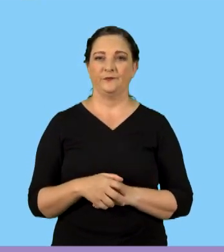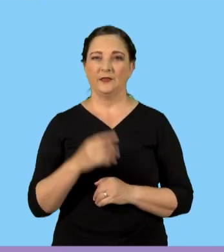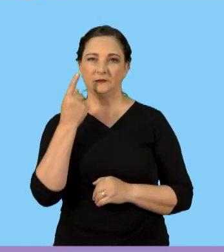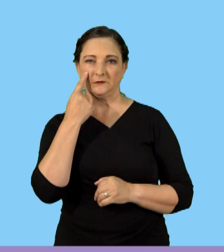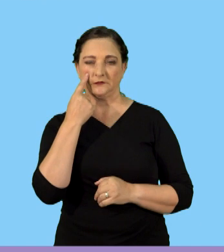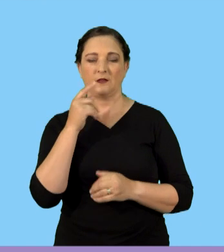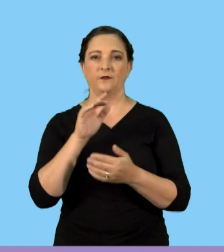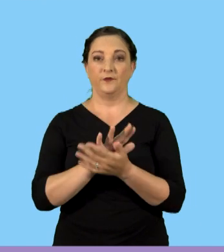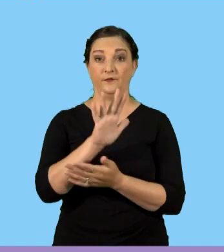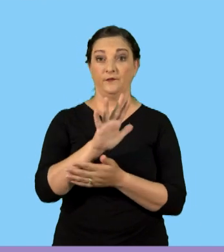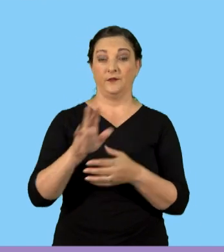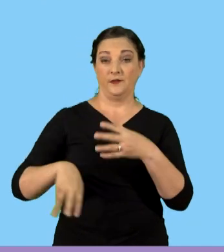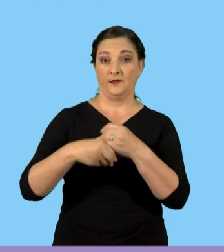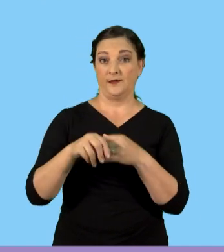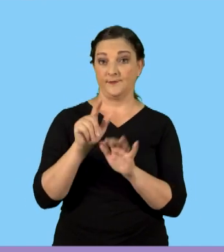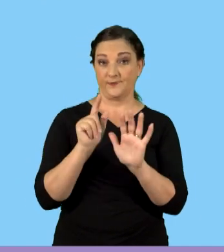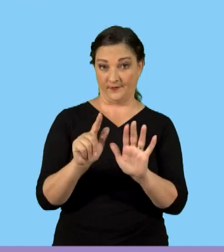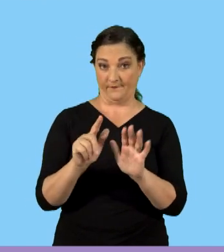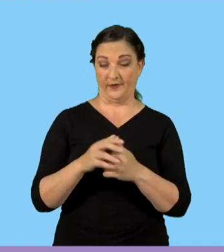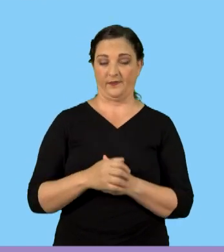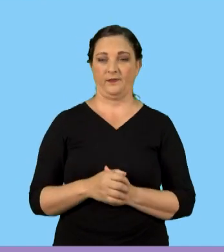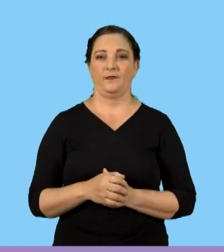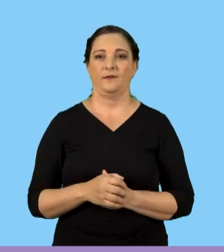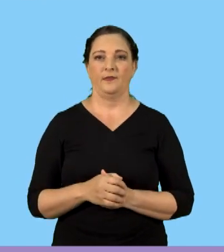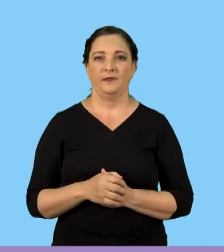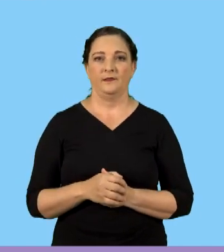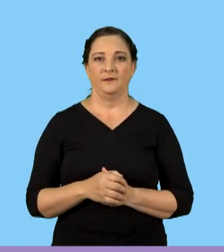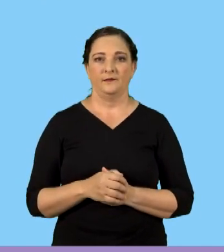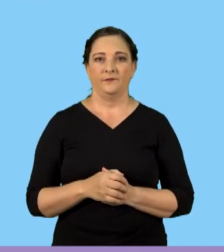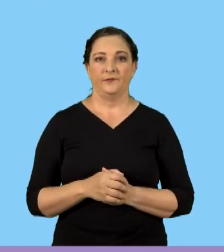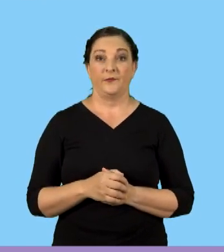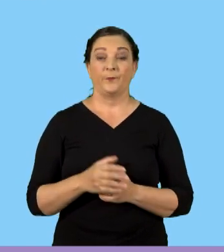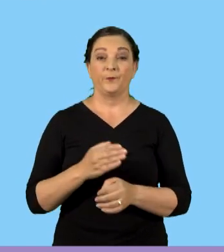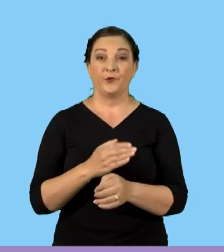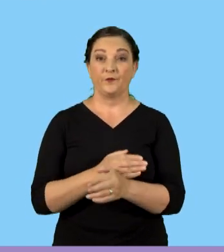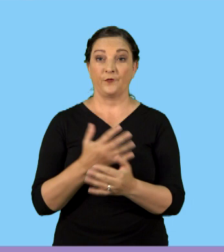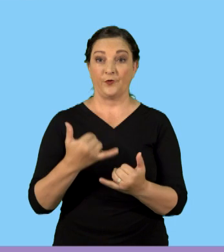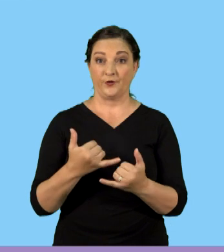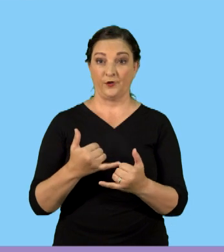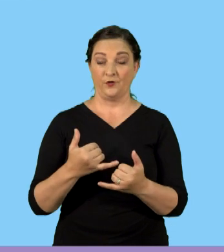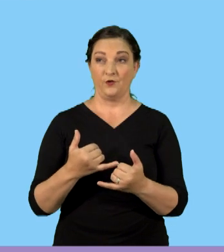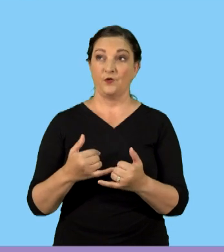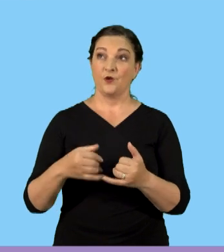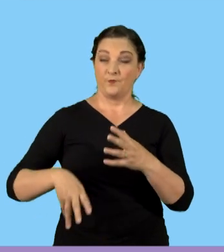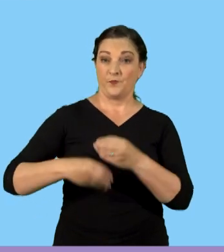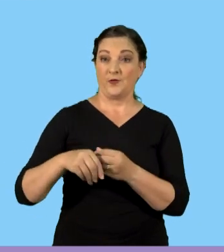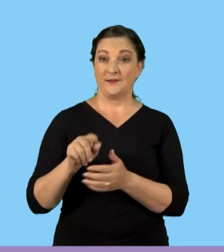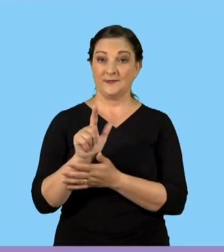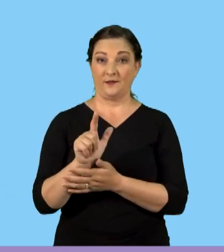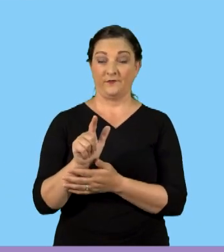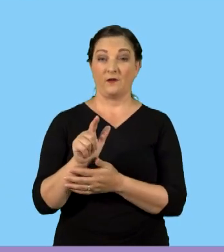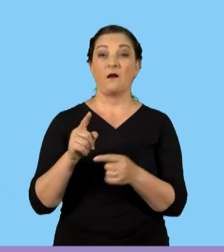just add that 7 that was subtracted from that product. When we take 15 and we add 7, we